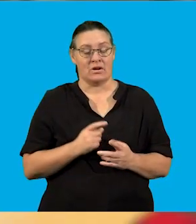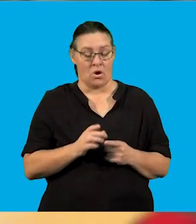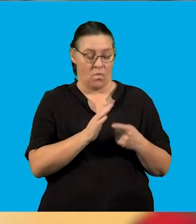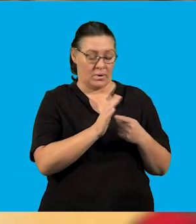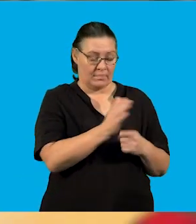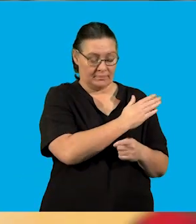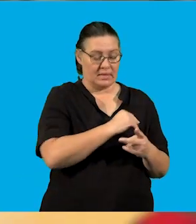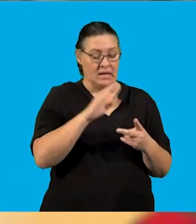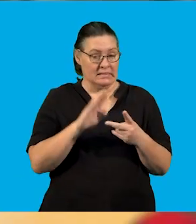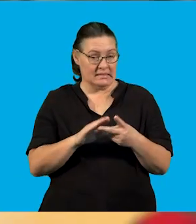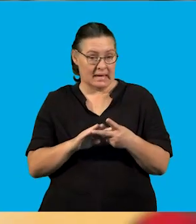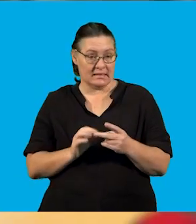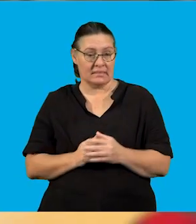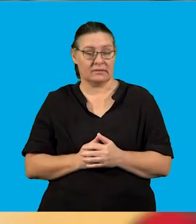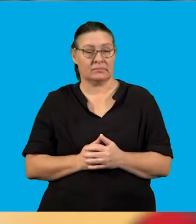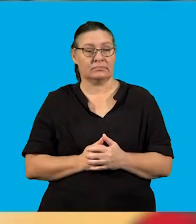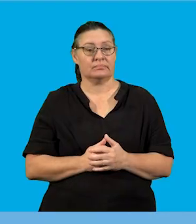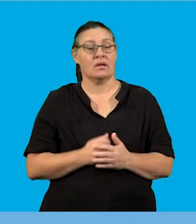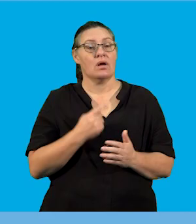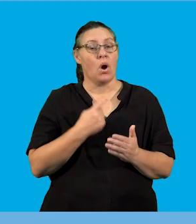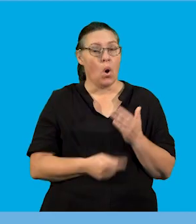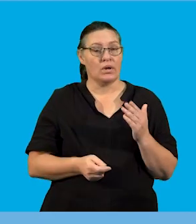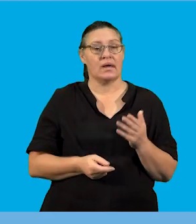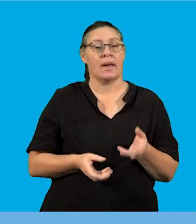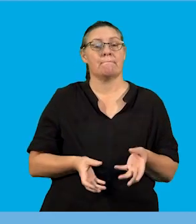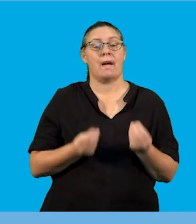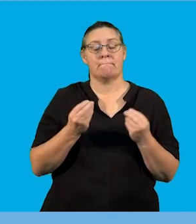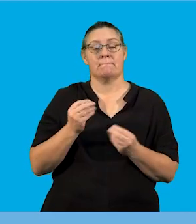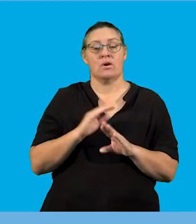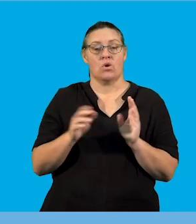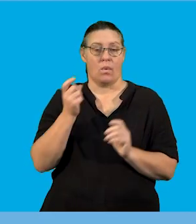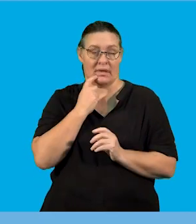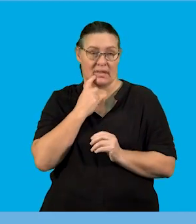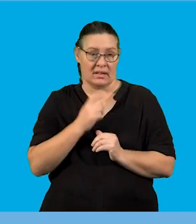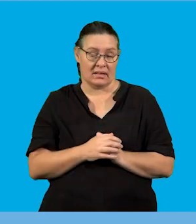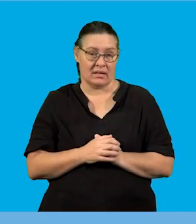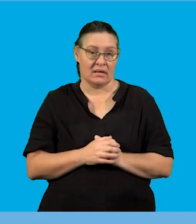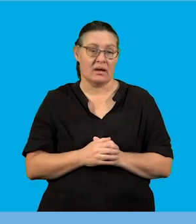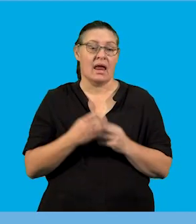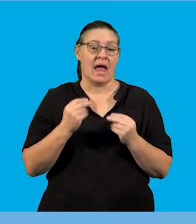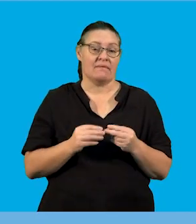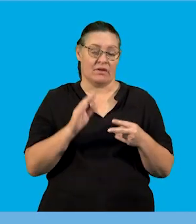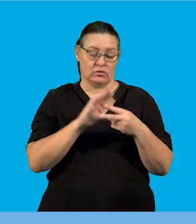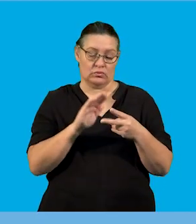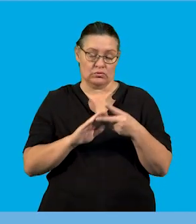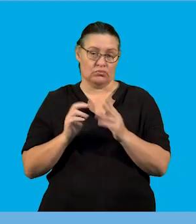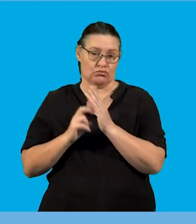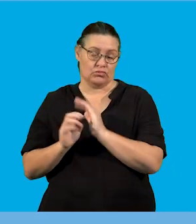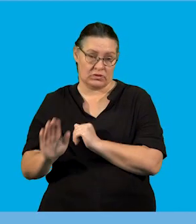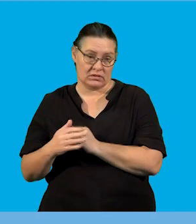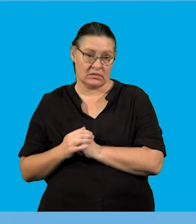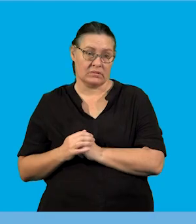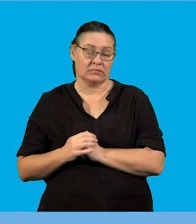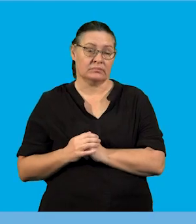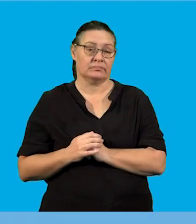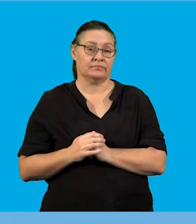Then the type 2 now, the second type of the compounds, or the ones that only contain the nonmetals. Now also these ones, they have two-part